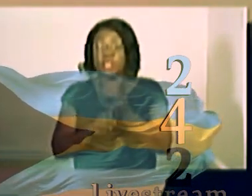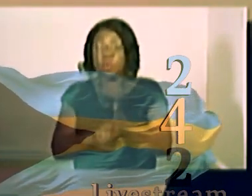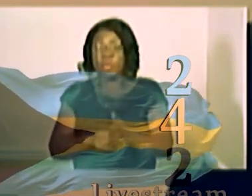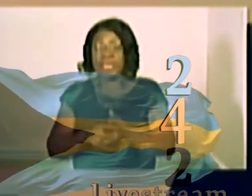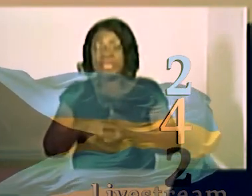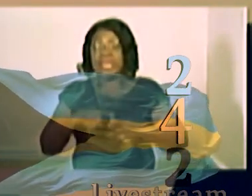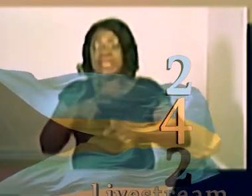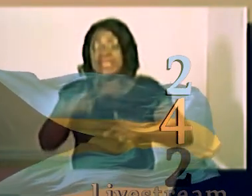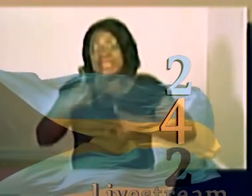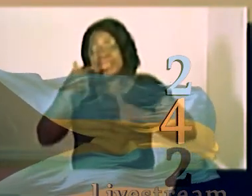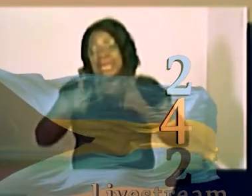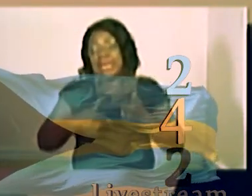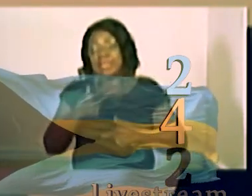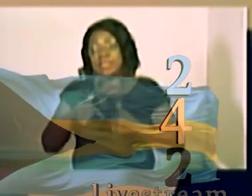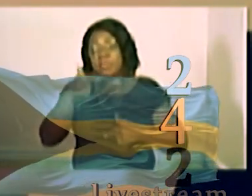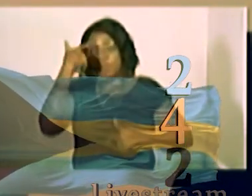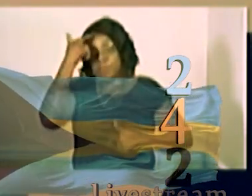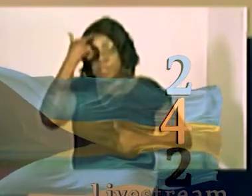instance.